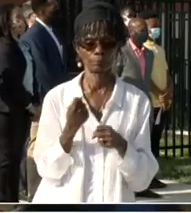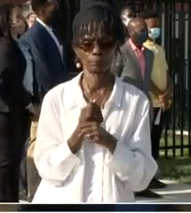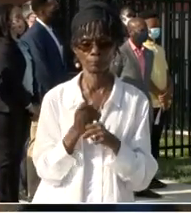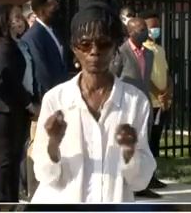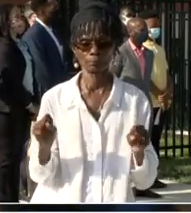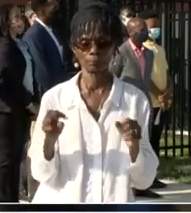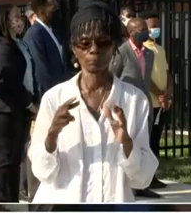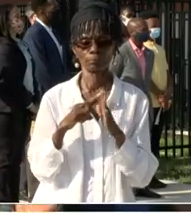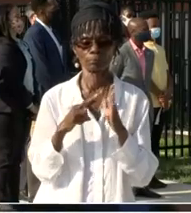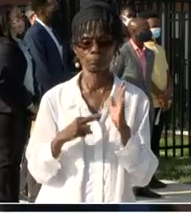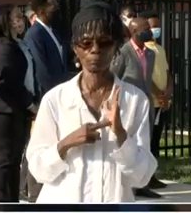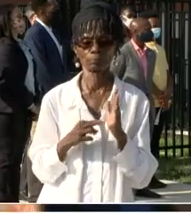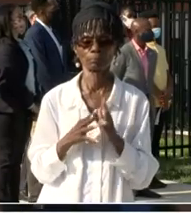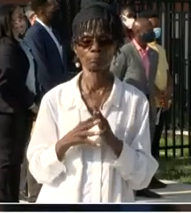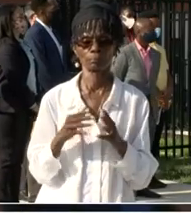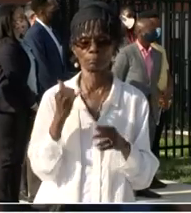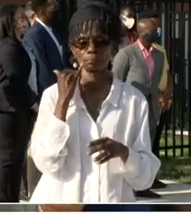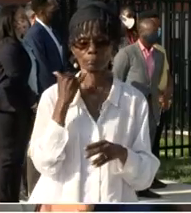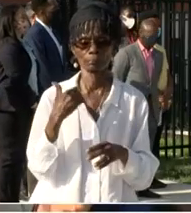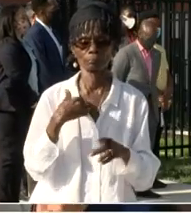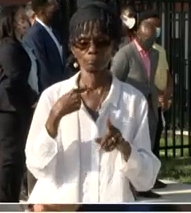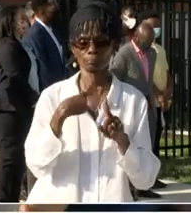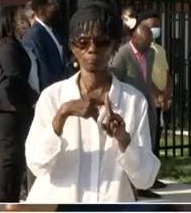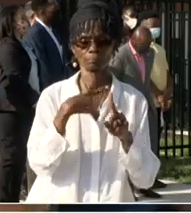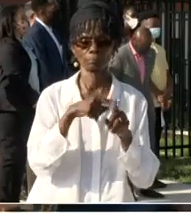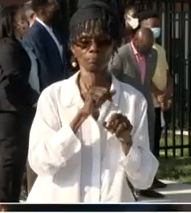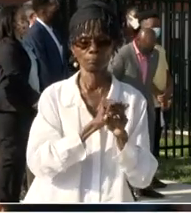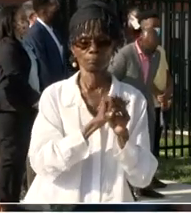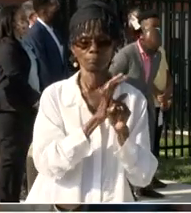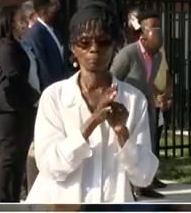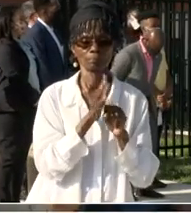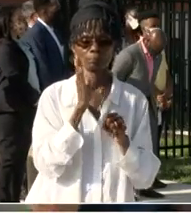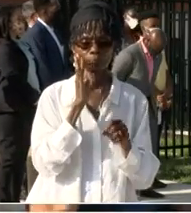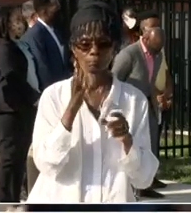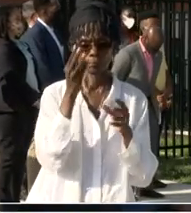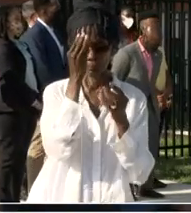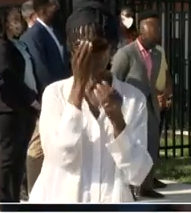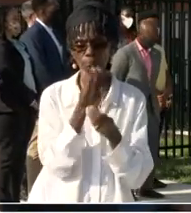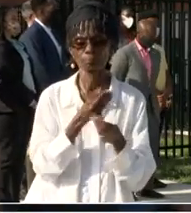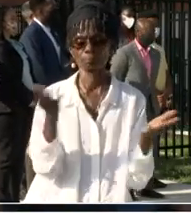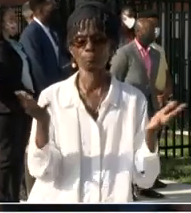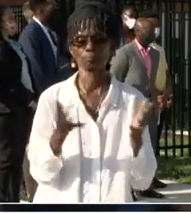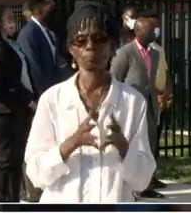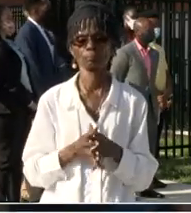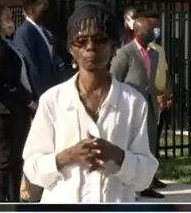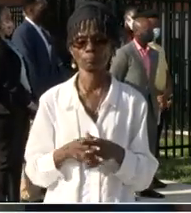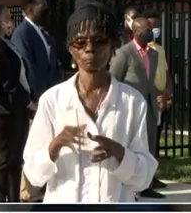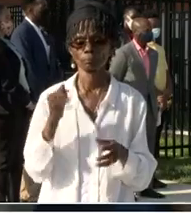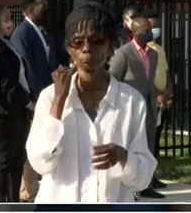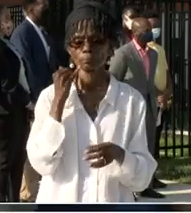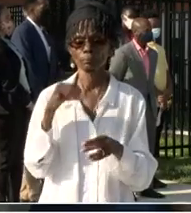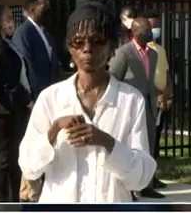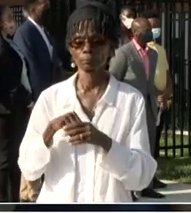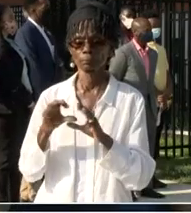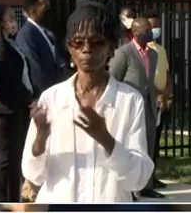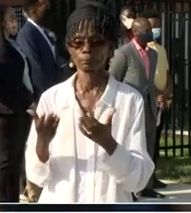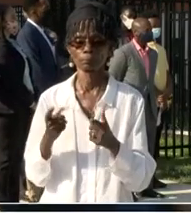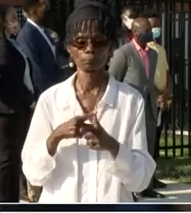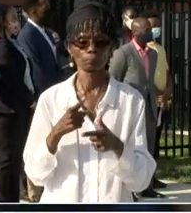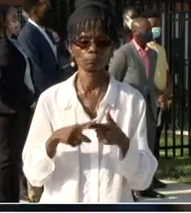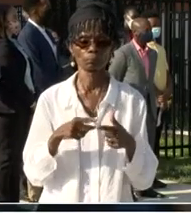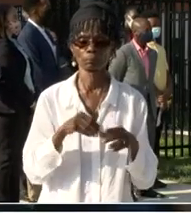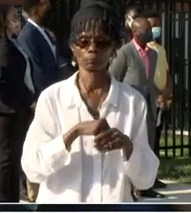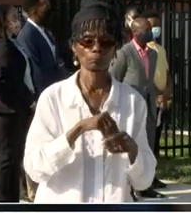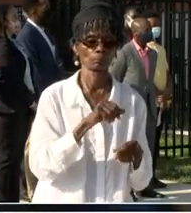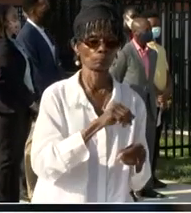positive case, they will hear from us, whether their child's in that classroom, whether they're close contact, or there's a positive case in the school. So again,